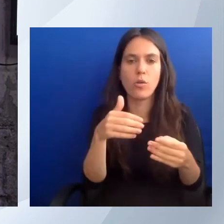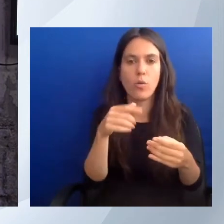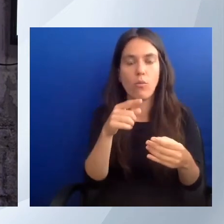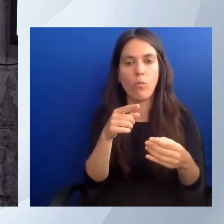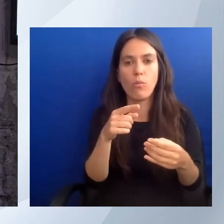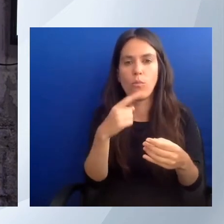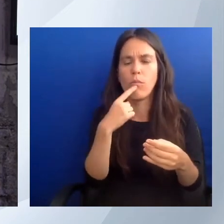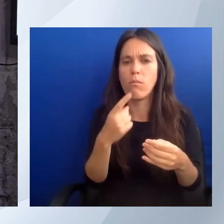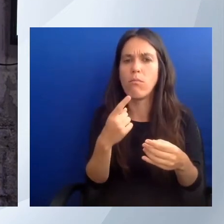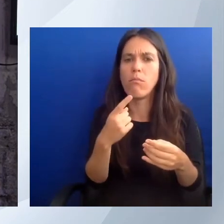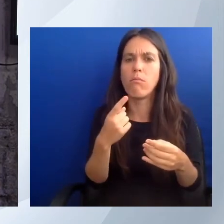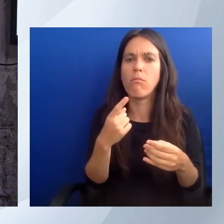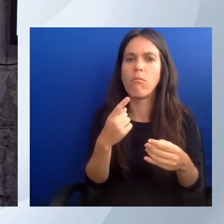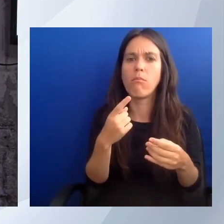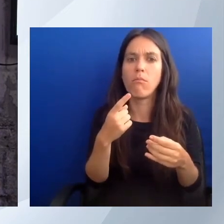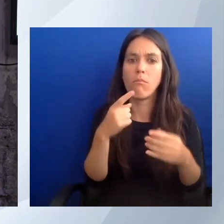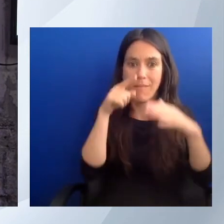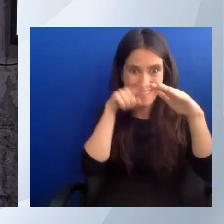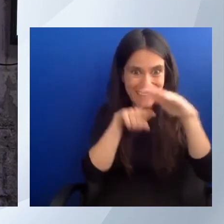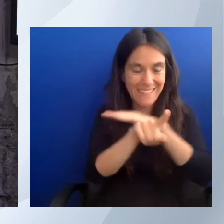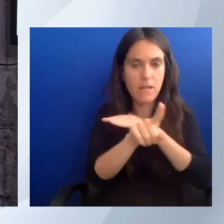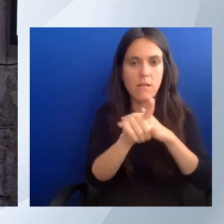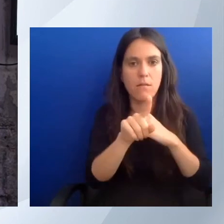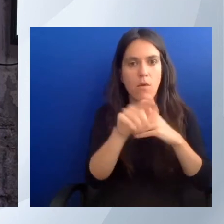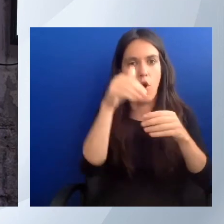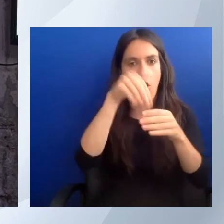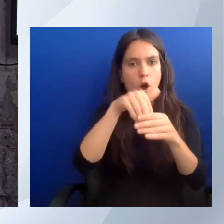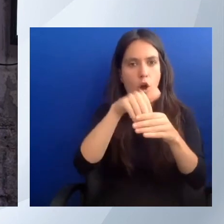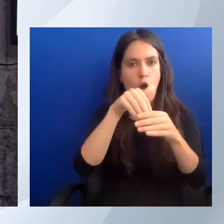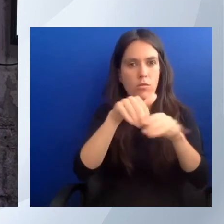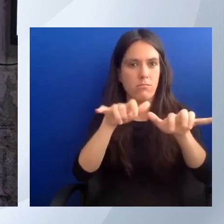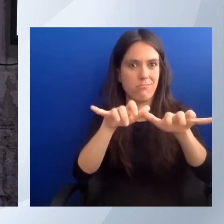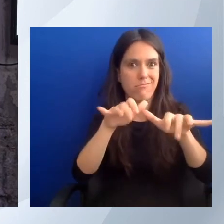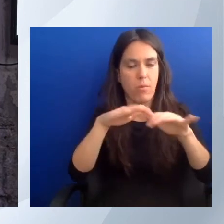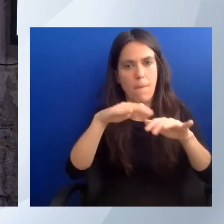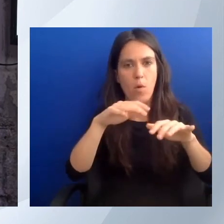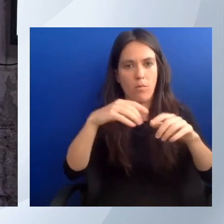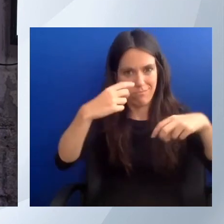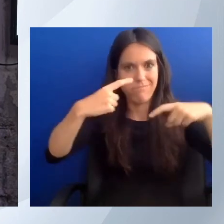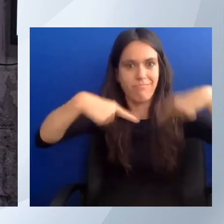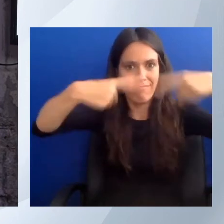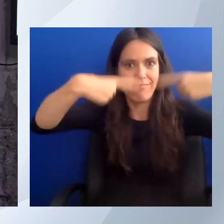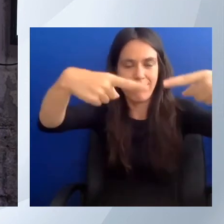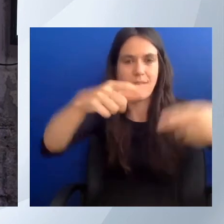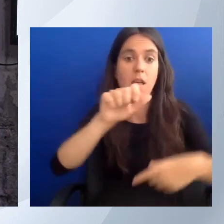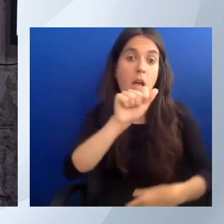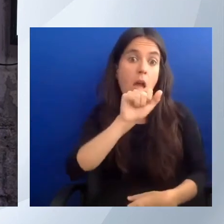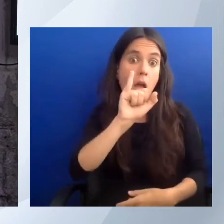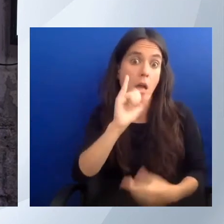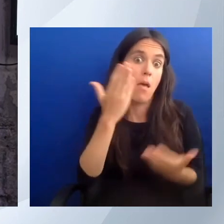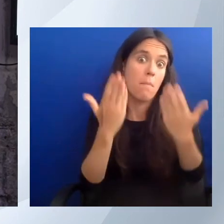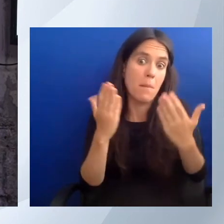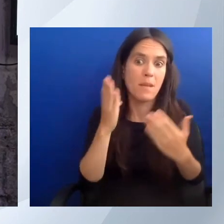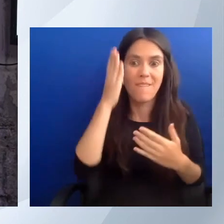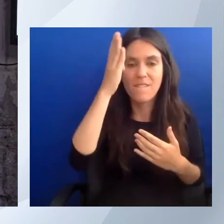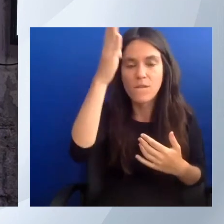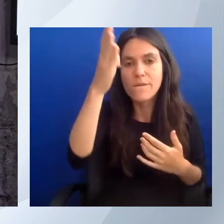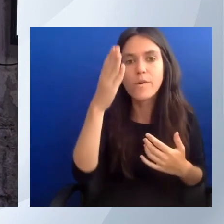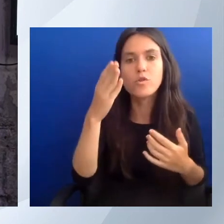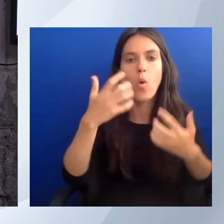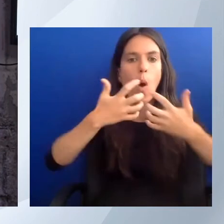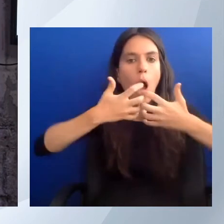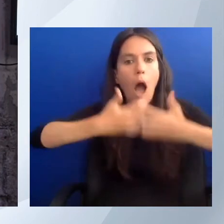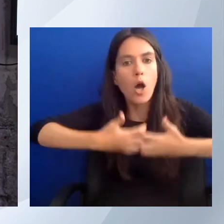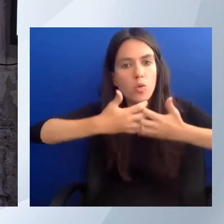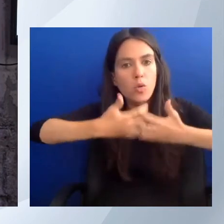allow them to actually index content. And you can go even further and apply AI to automatically tag content with, or tag